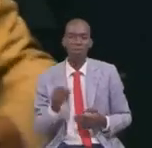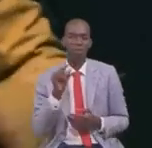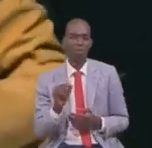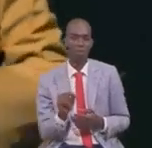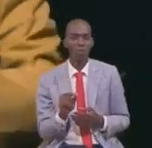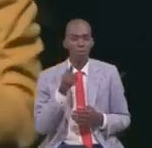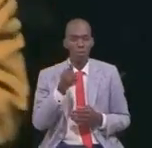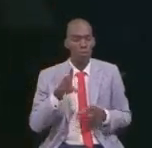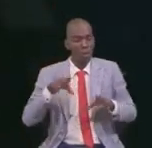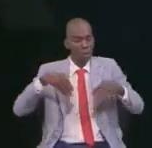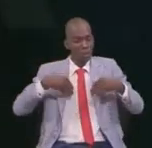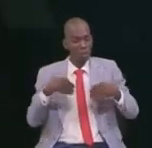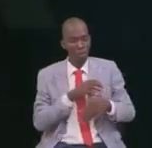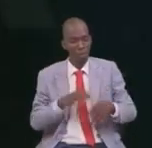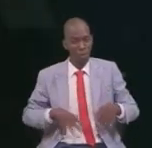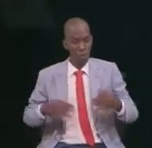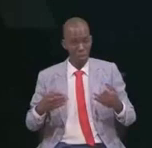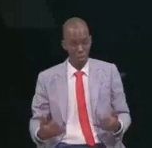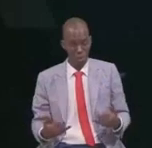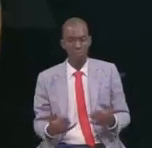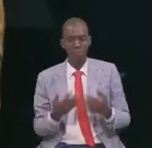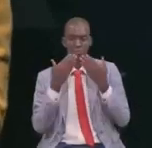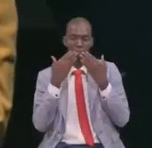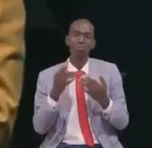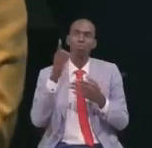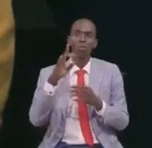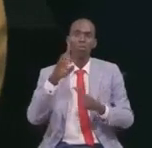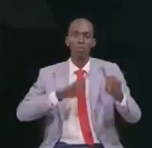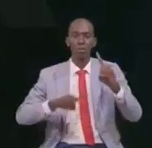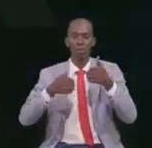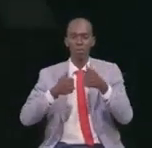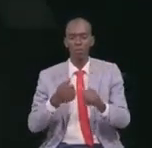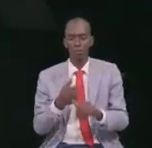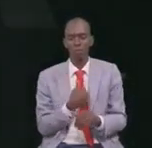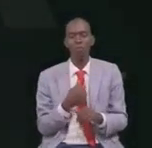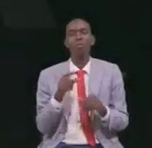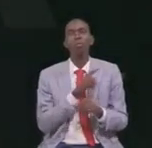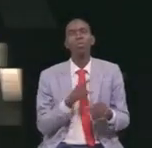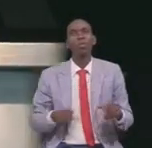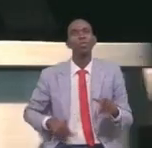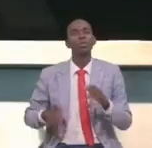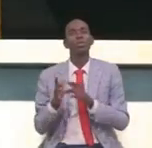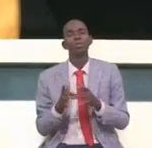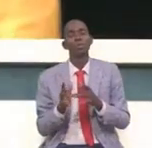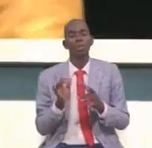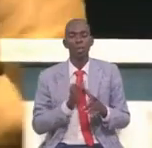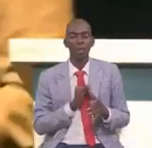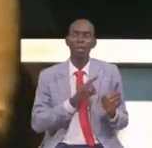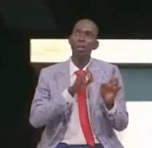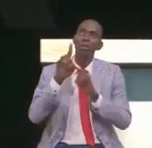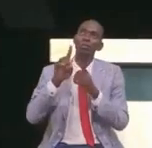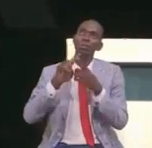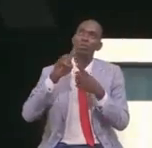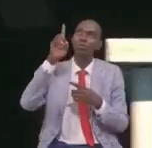you rise up, say, Jesus, I come to you. I confess my sins to